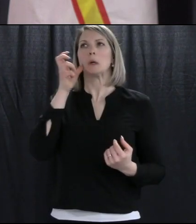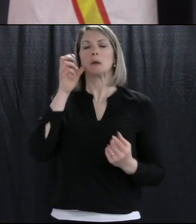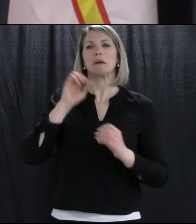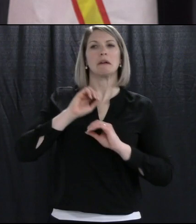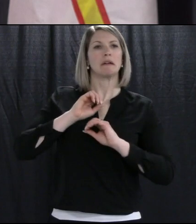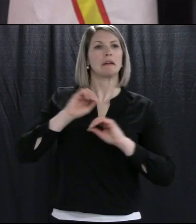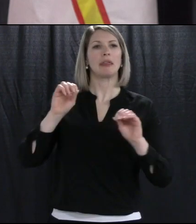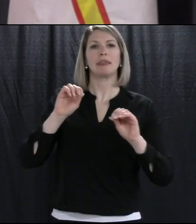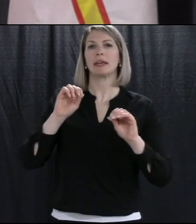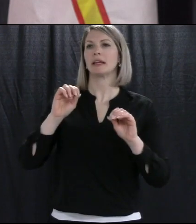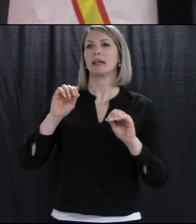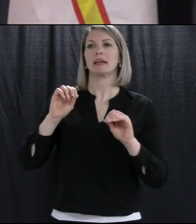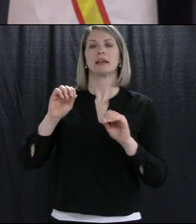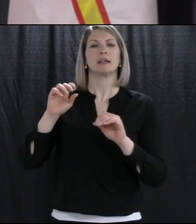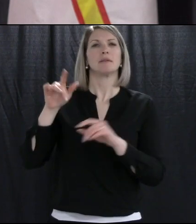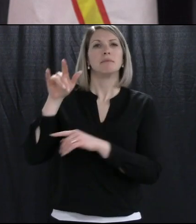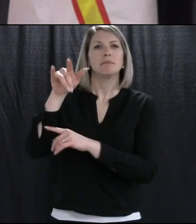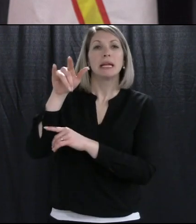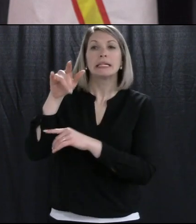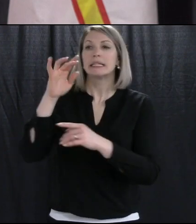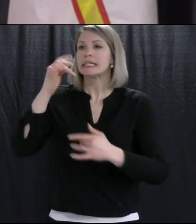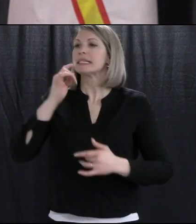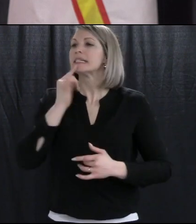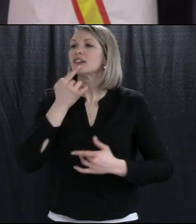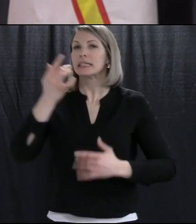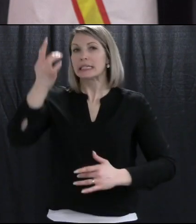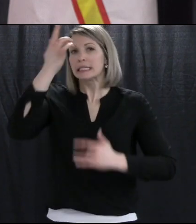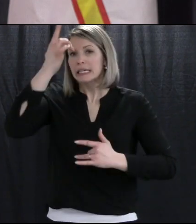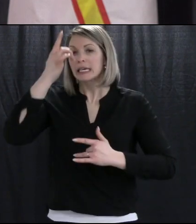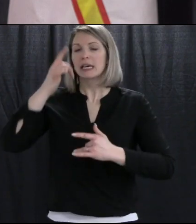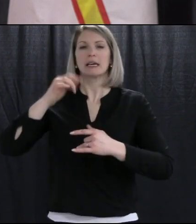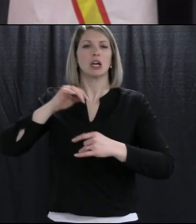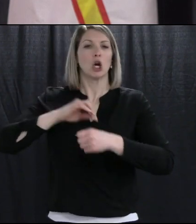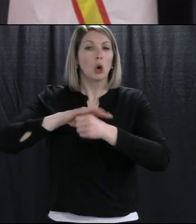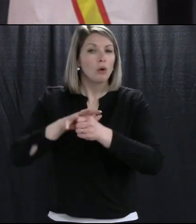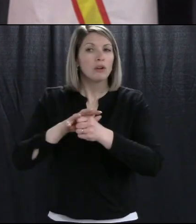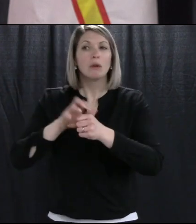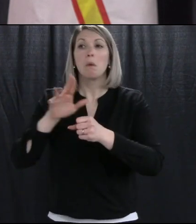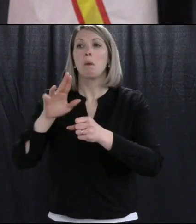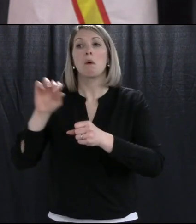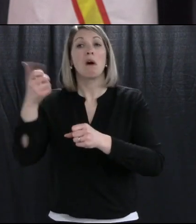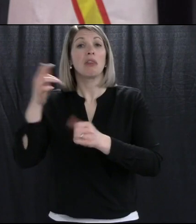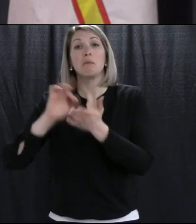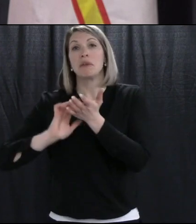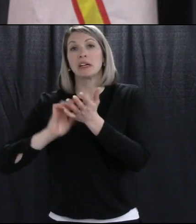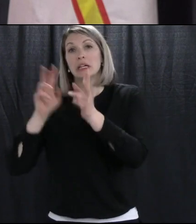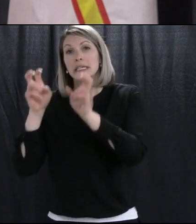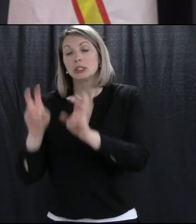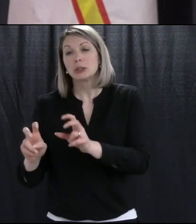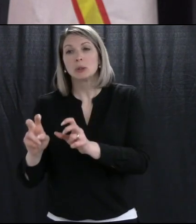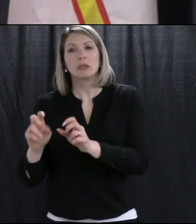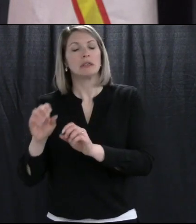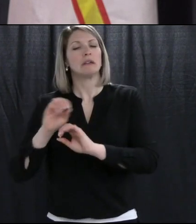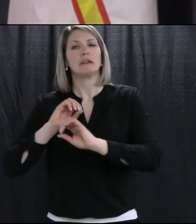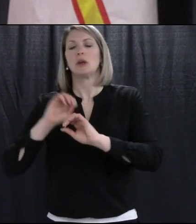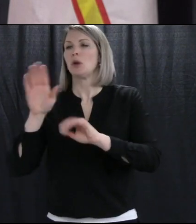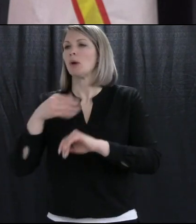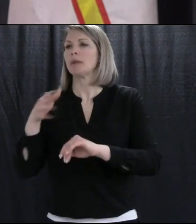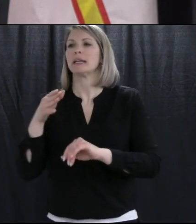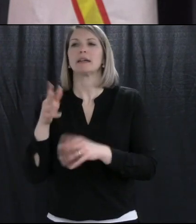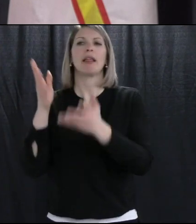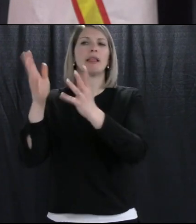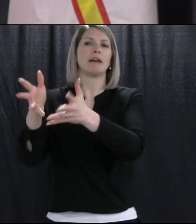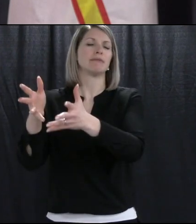any medevacs that have been missed coming out of there related to COVID-19 as a result of the airport in Nain. Premier, if I